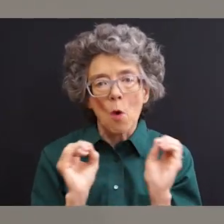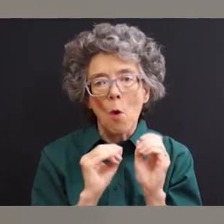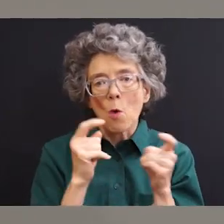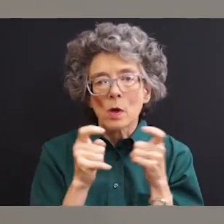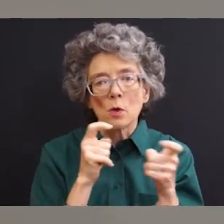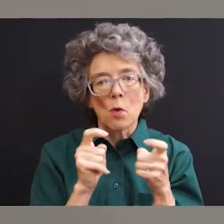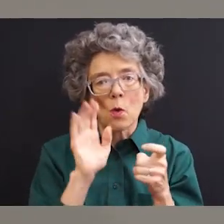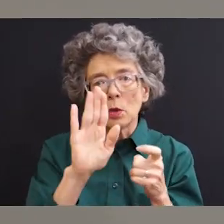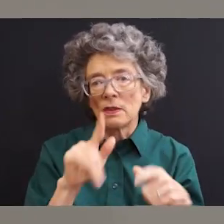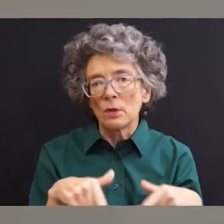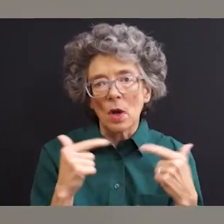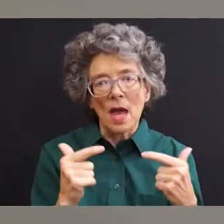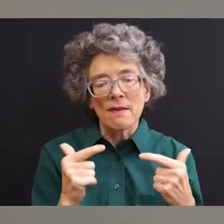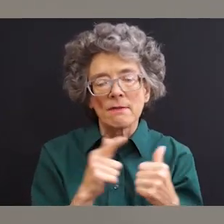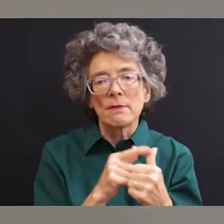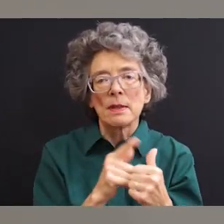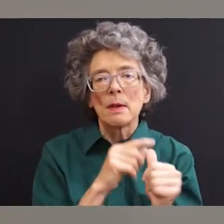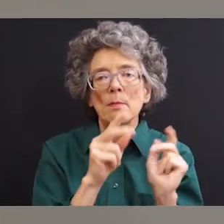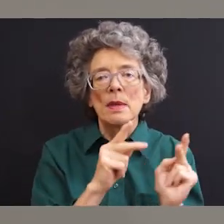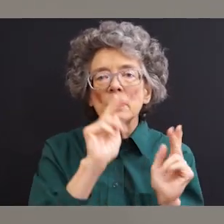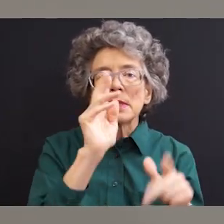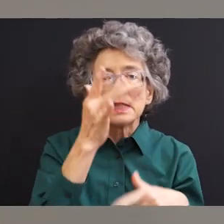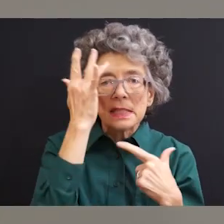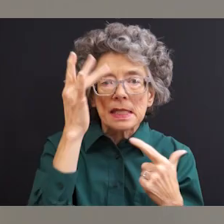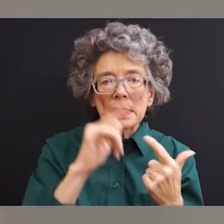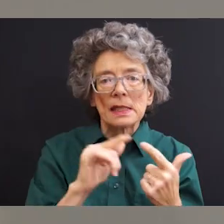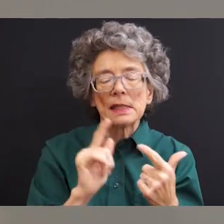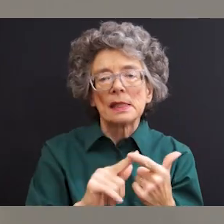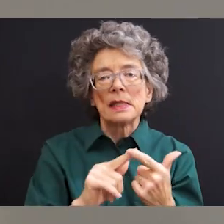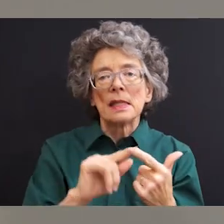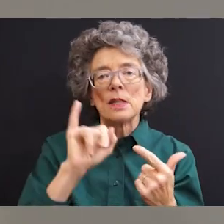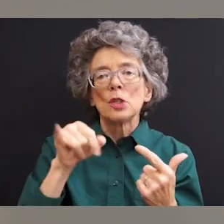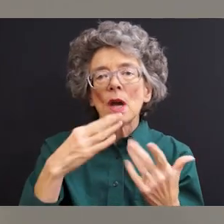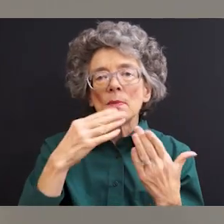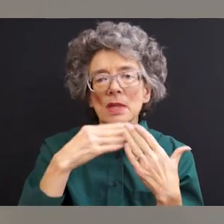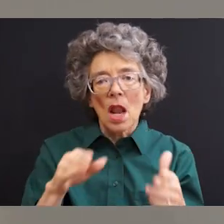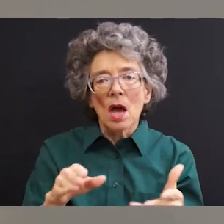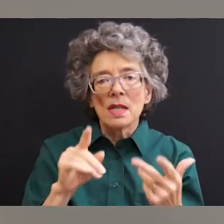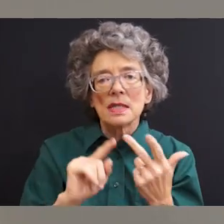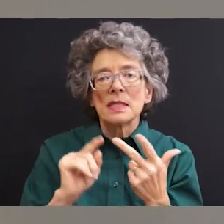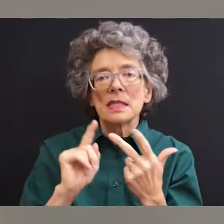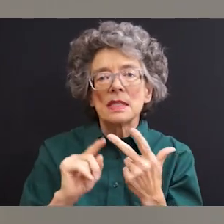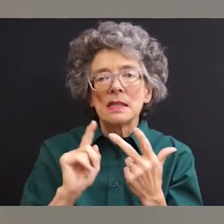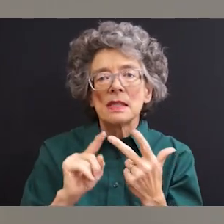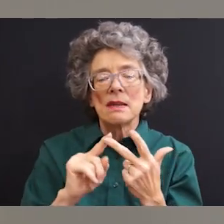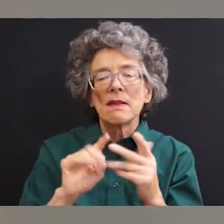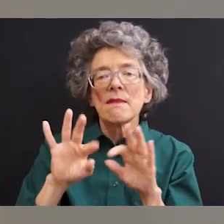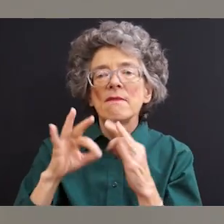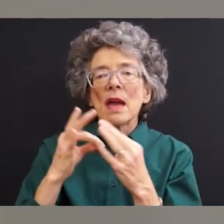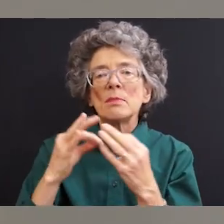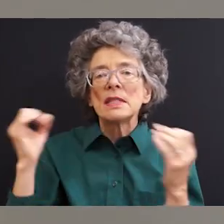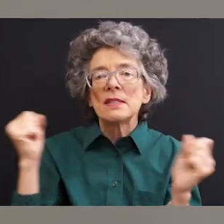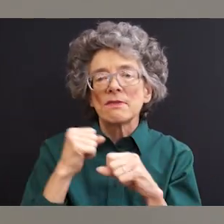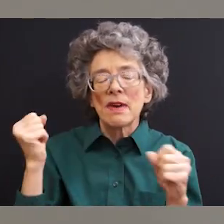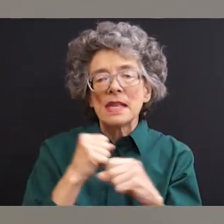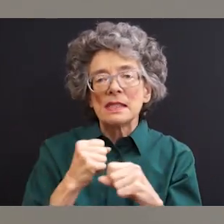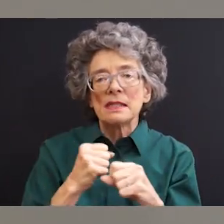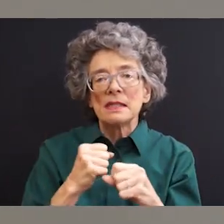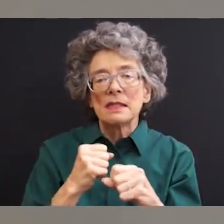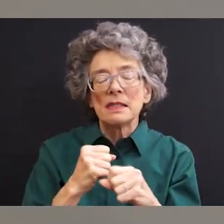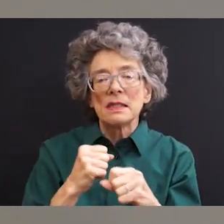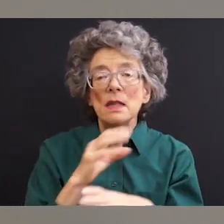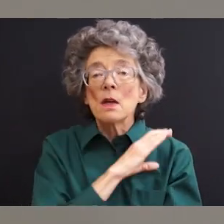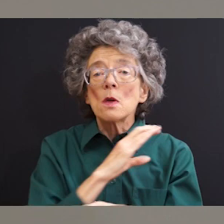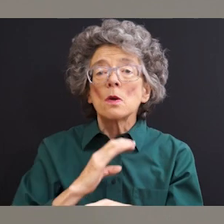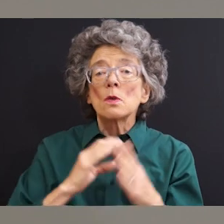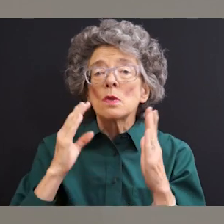life. People get sick, jobs are lost, families fight. As Christians, I